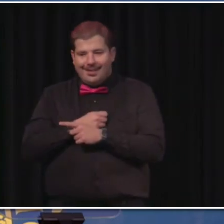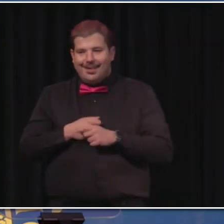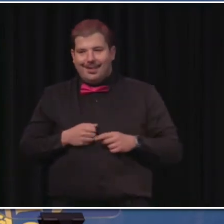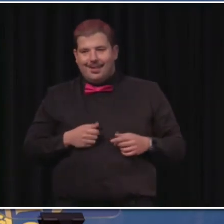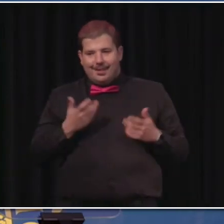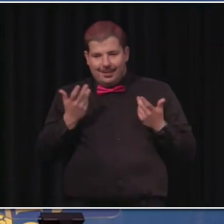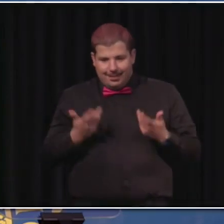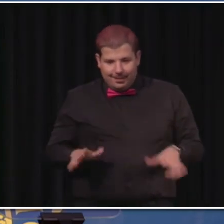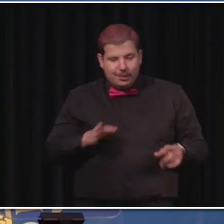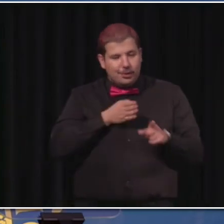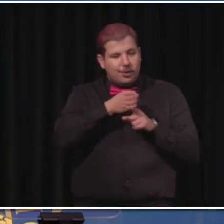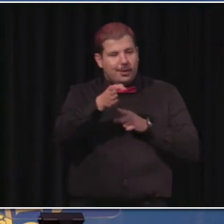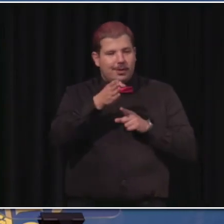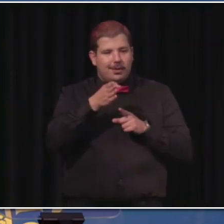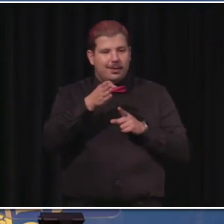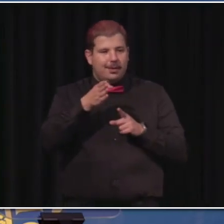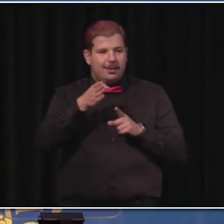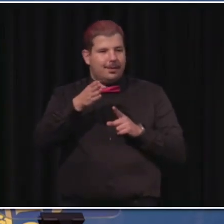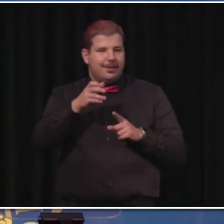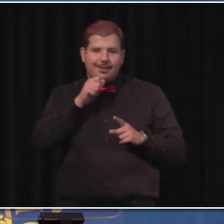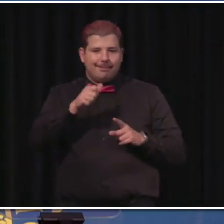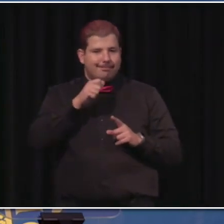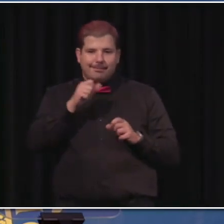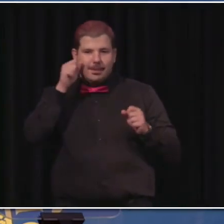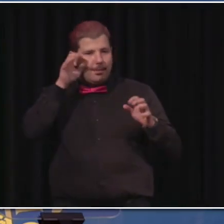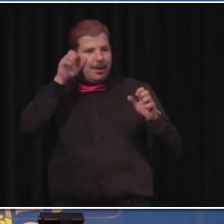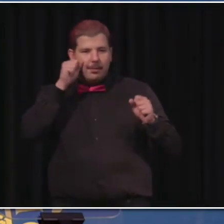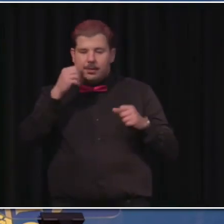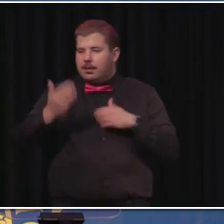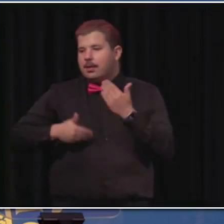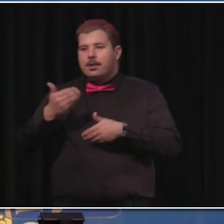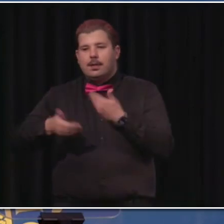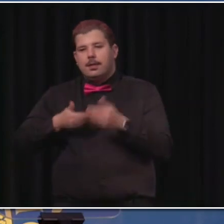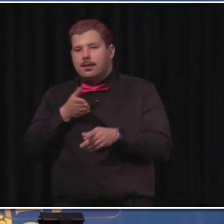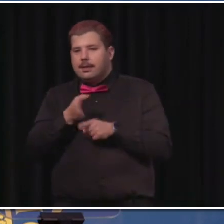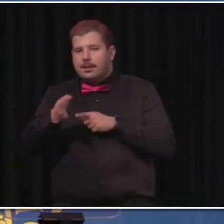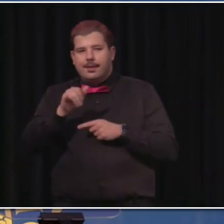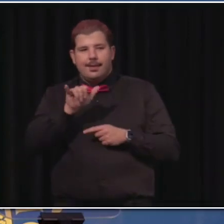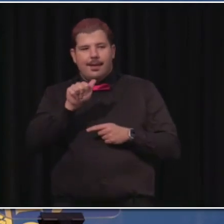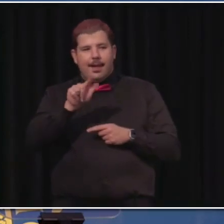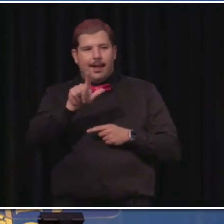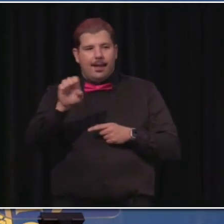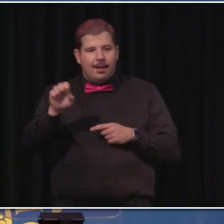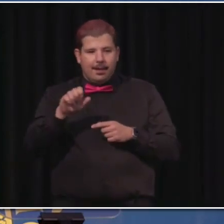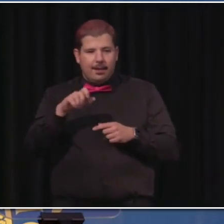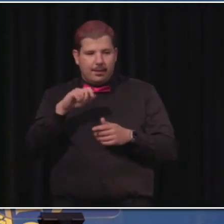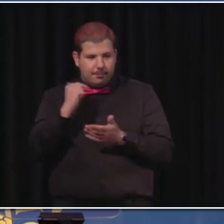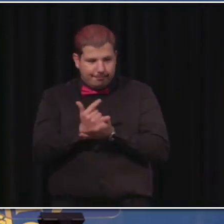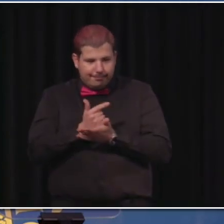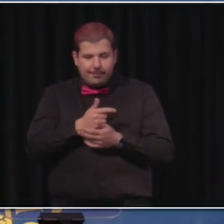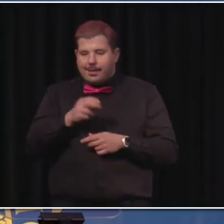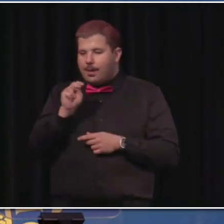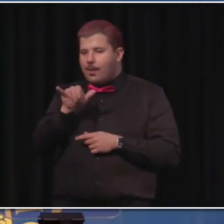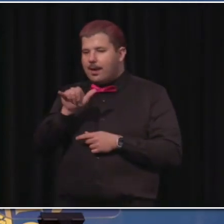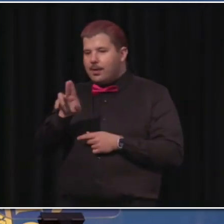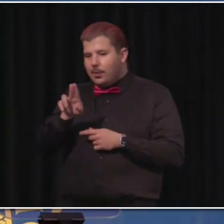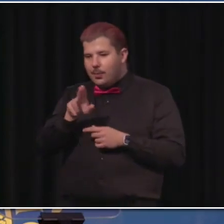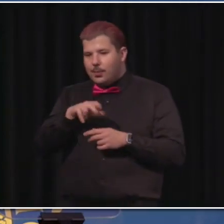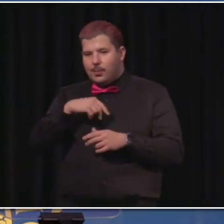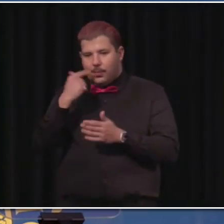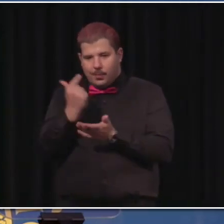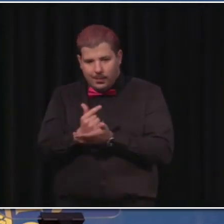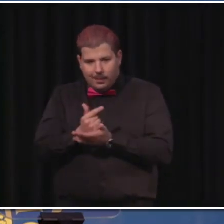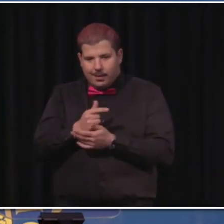her career was one that didn't surprise me. You know, she went on to Yale. She was brilliant there. She went to NYU. She got